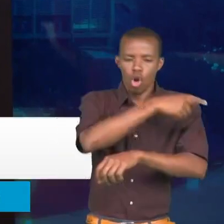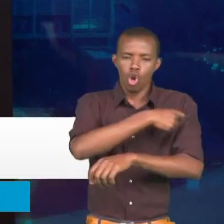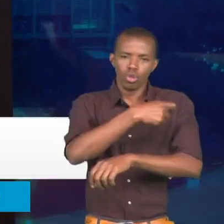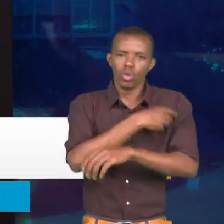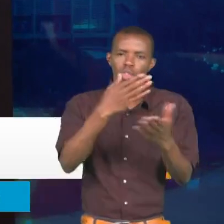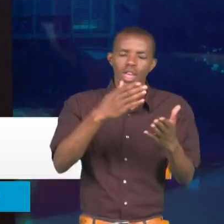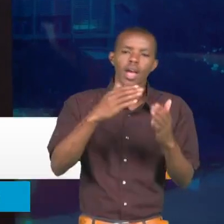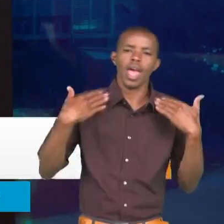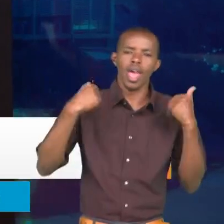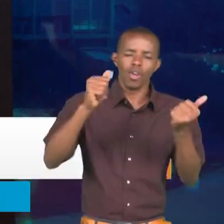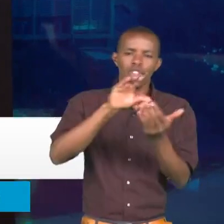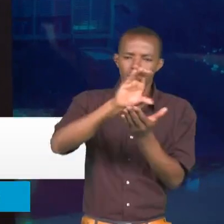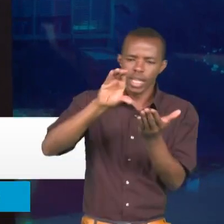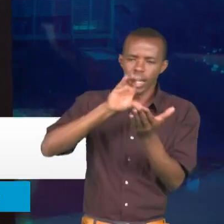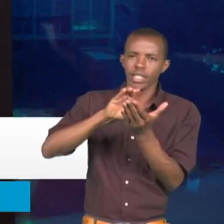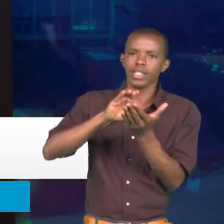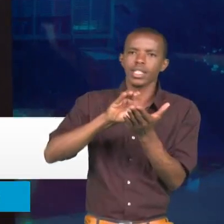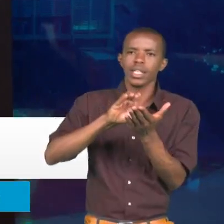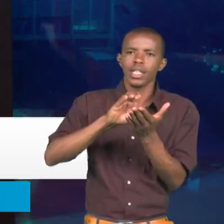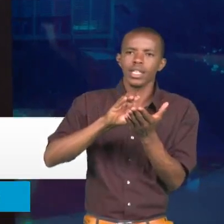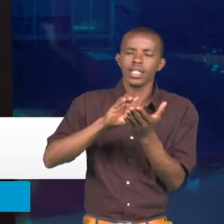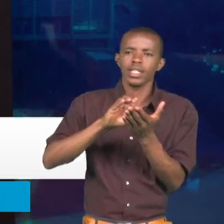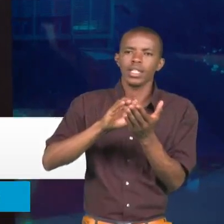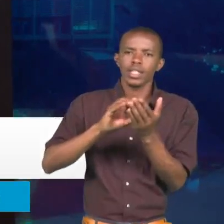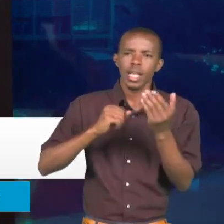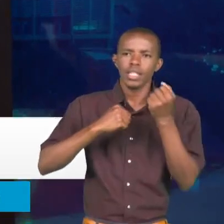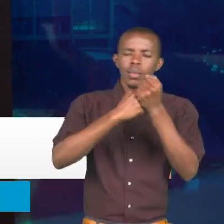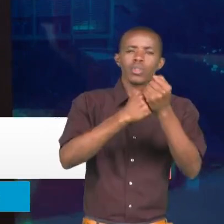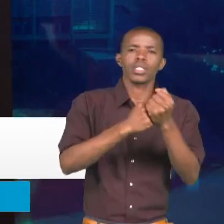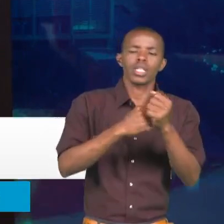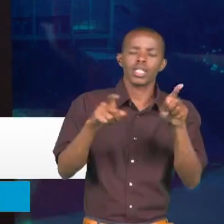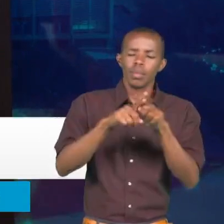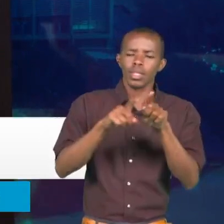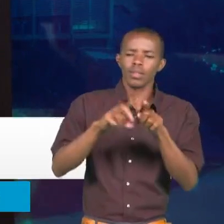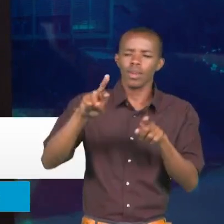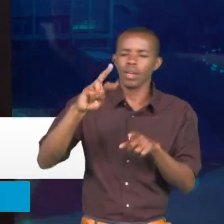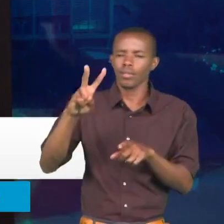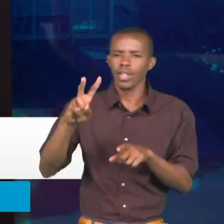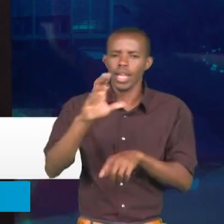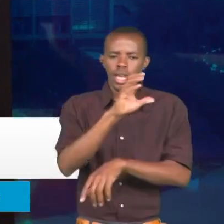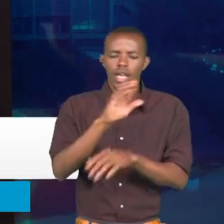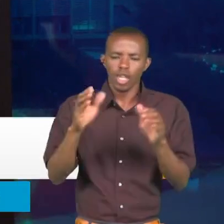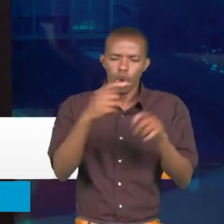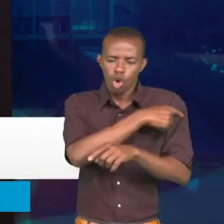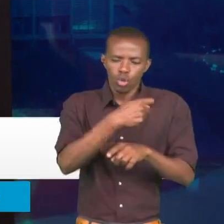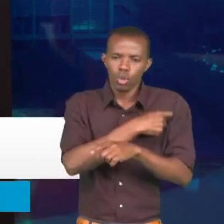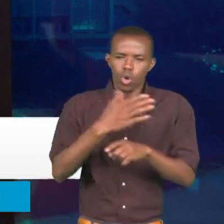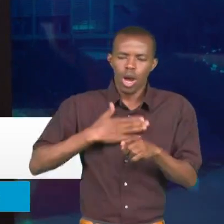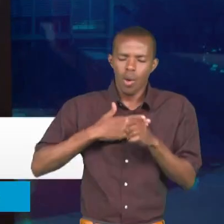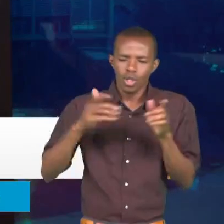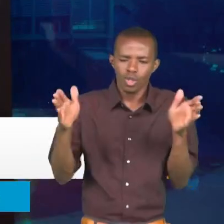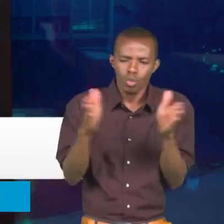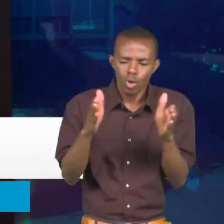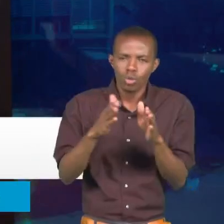health centers, and in supported like now as LVCT, we have our clinics in Nairobi and in other